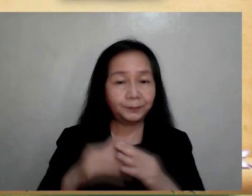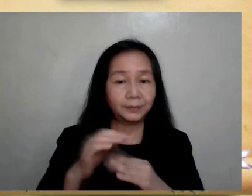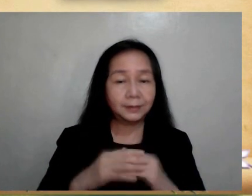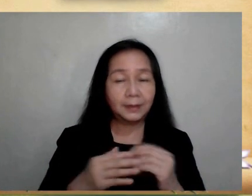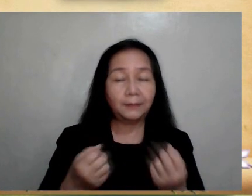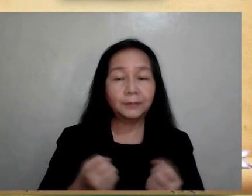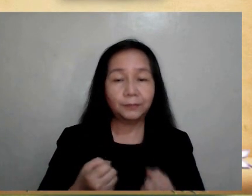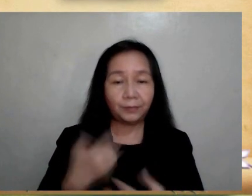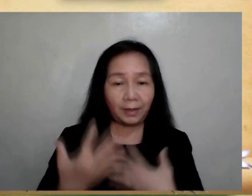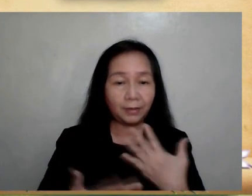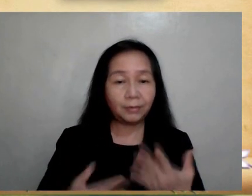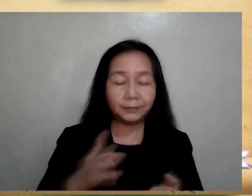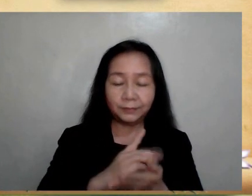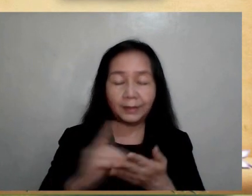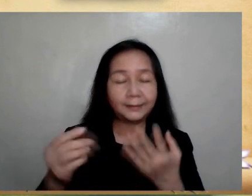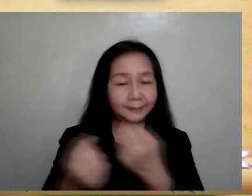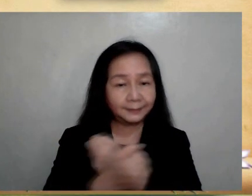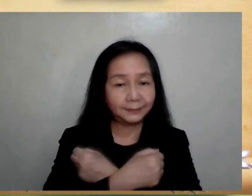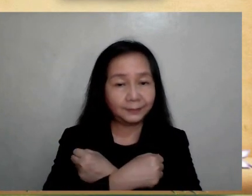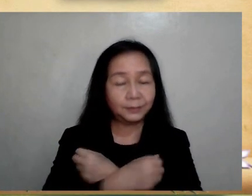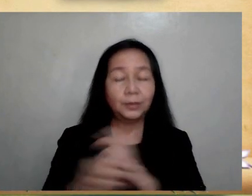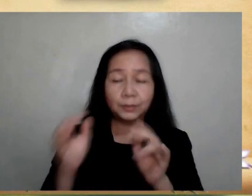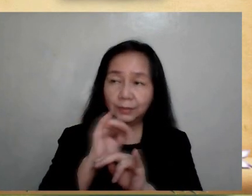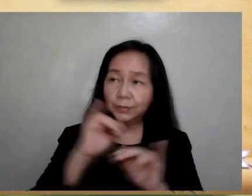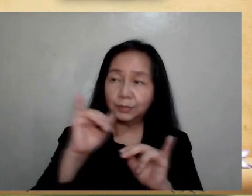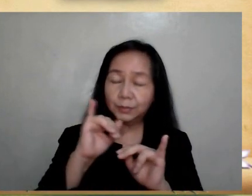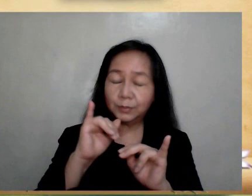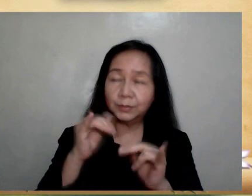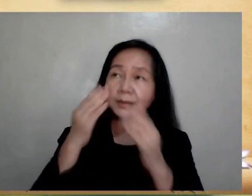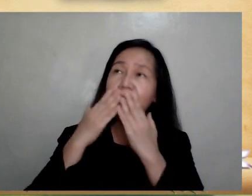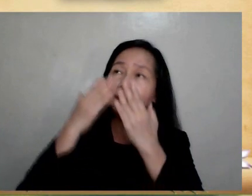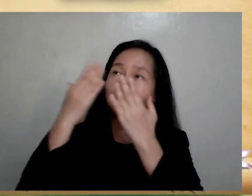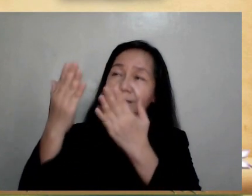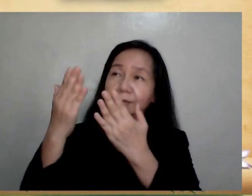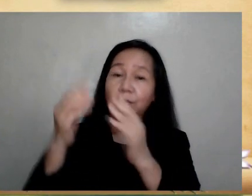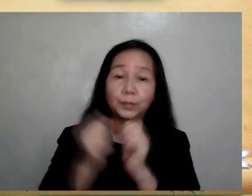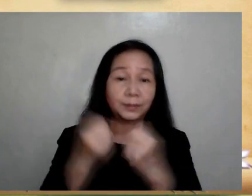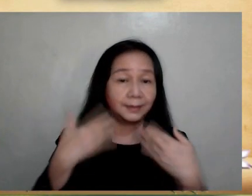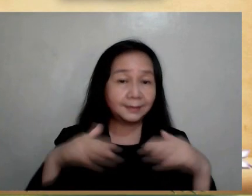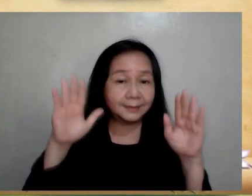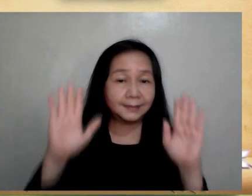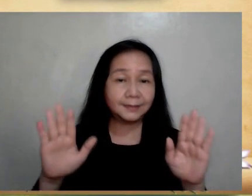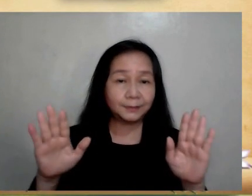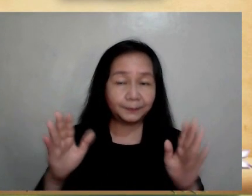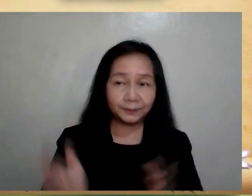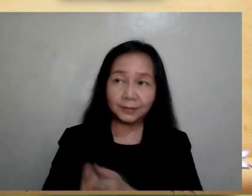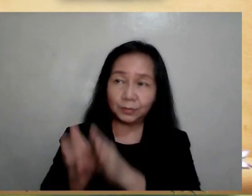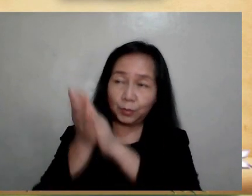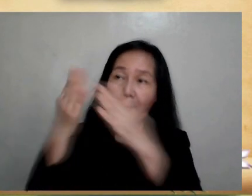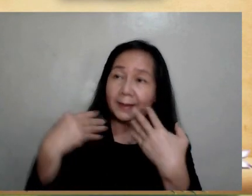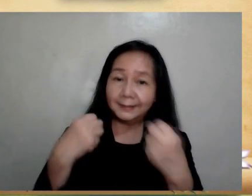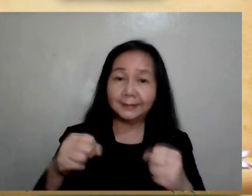the fire of divine love. And so we too give you thanks, and with the angels praise your